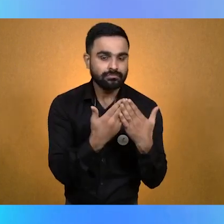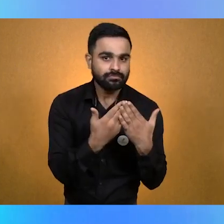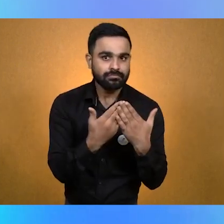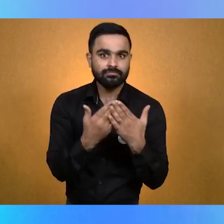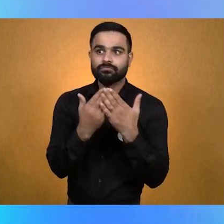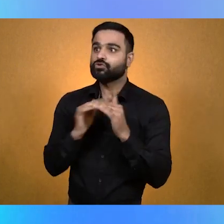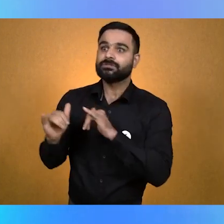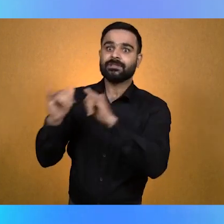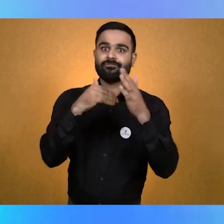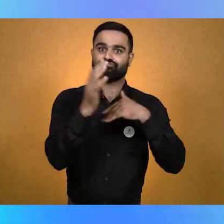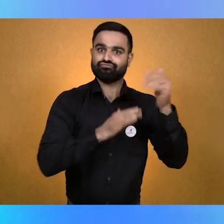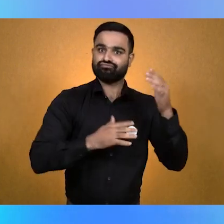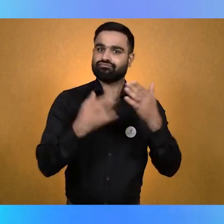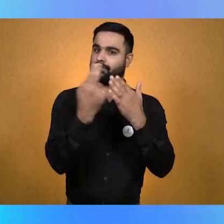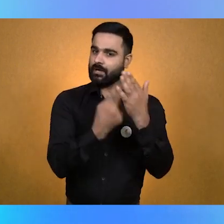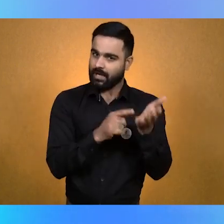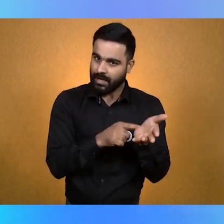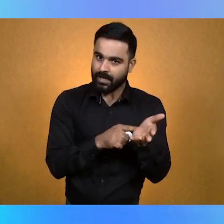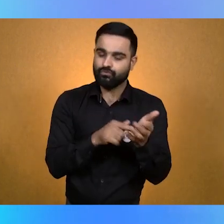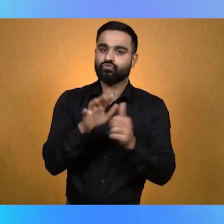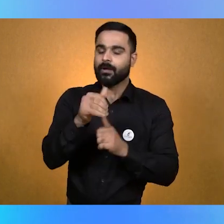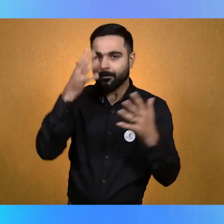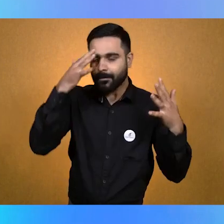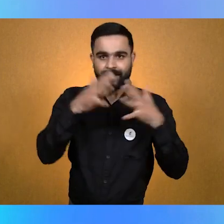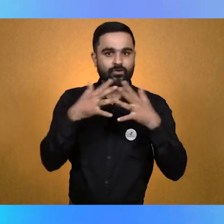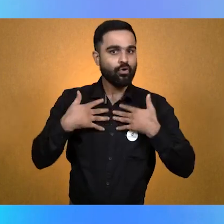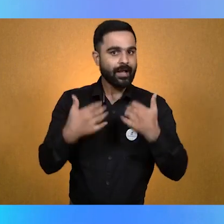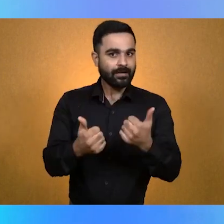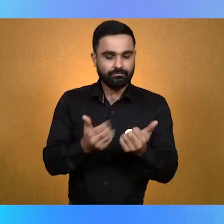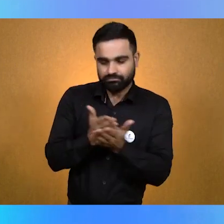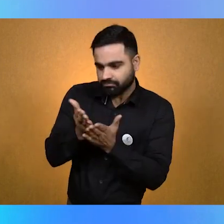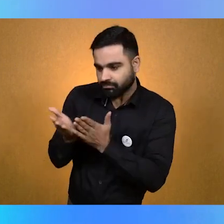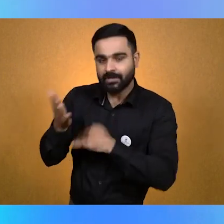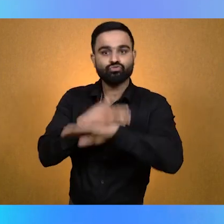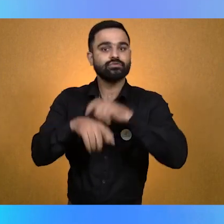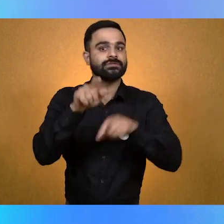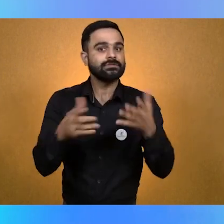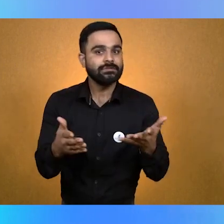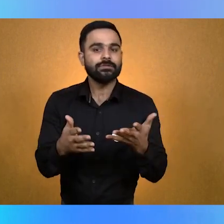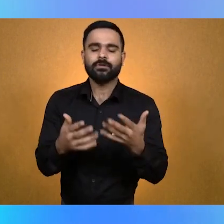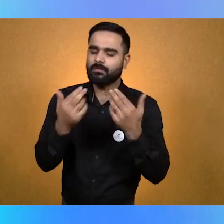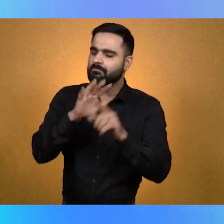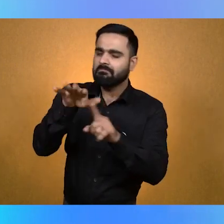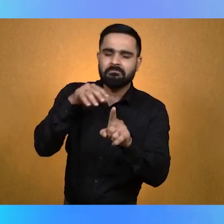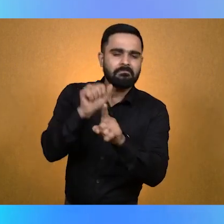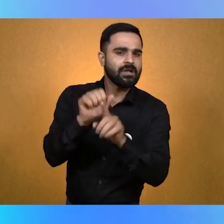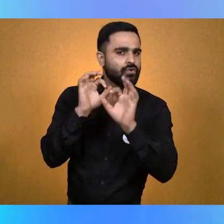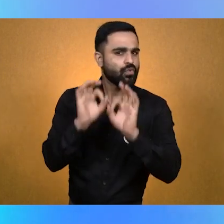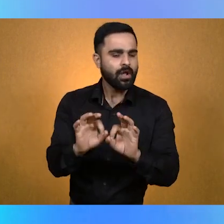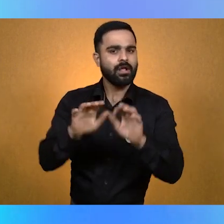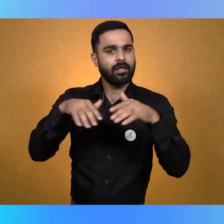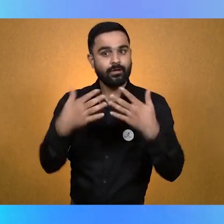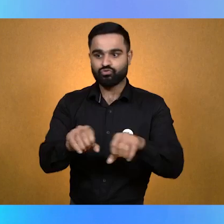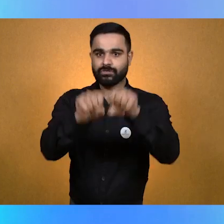and universal infrastructure design to mental health and the portrayal of disabilities in popular culture as well